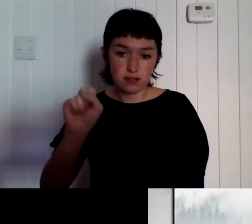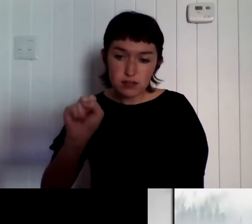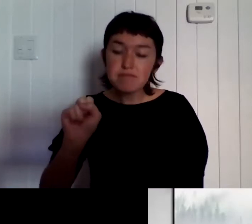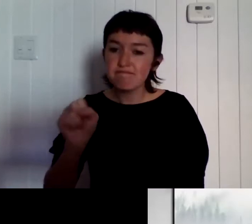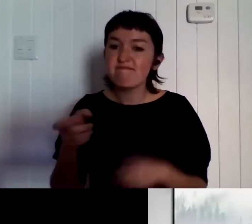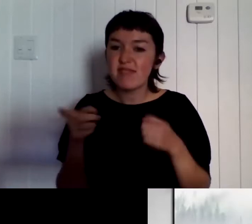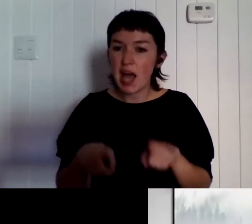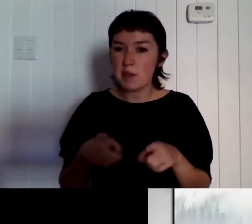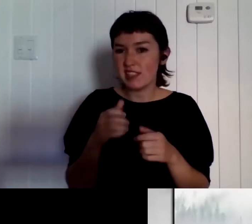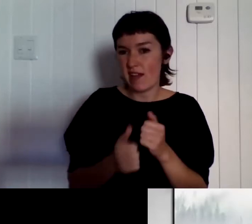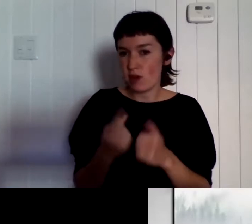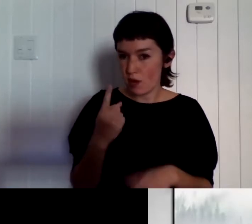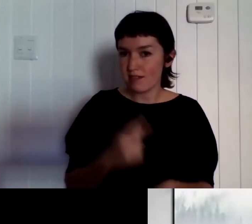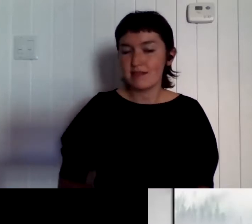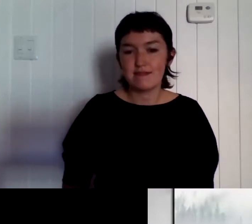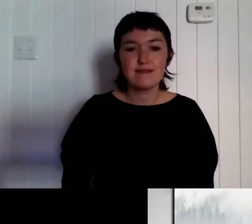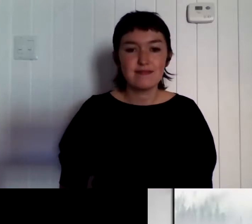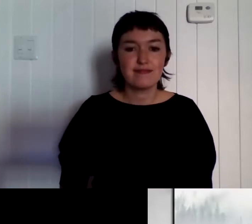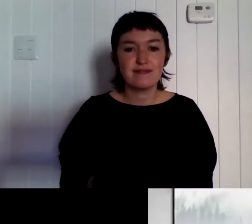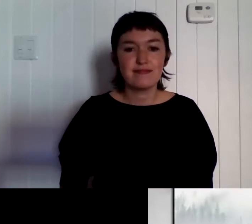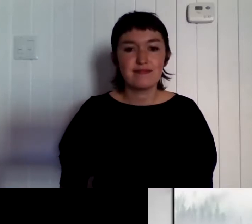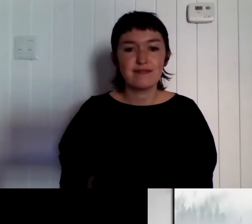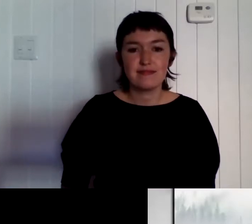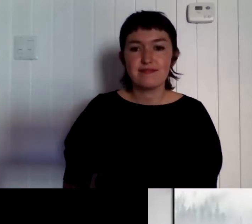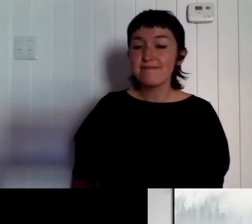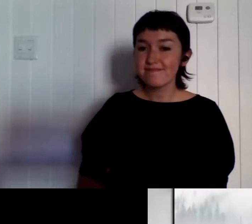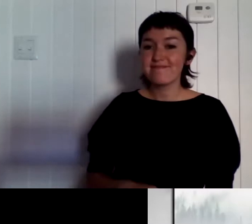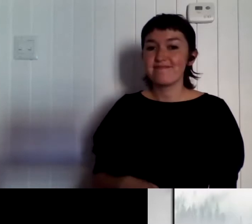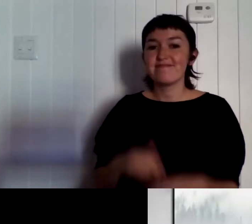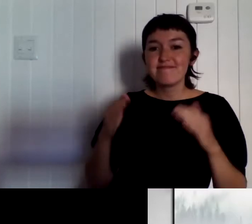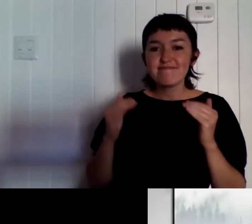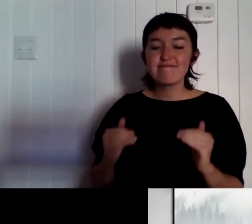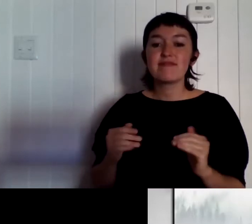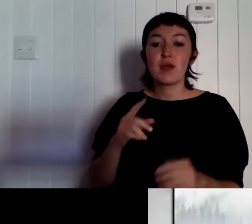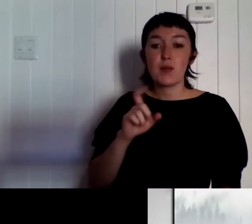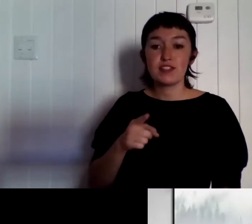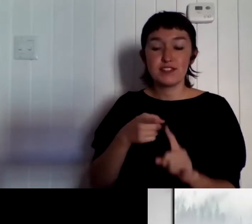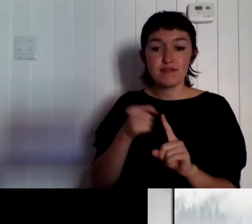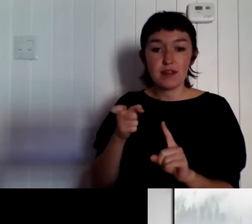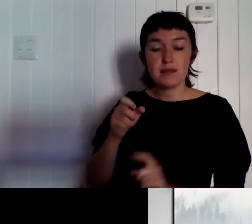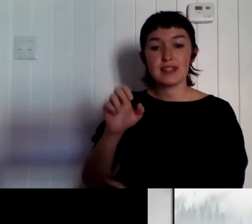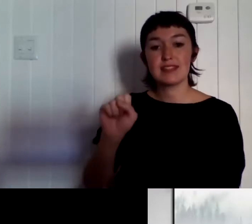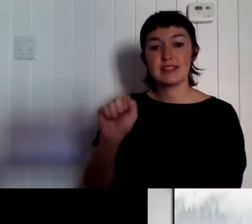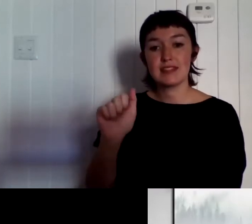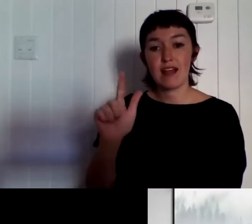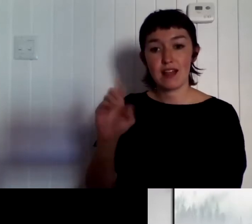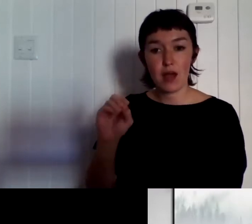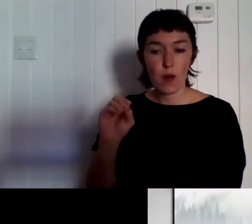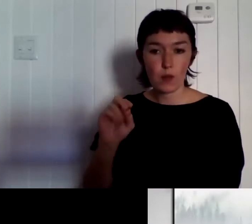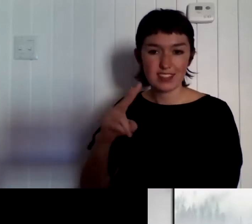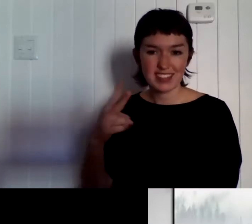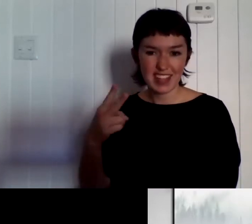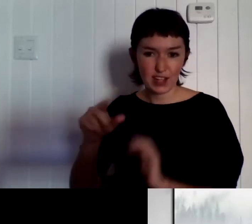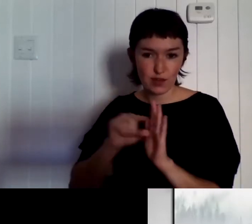to everybody as we age. All right, we've got a question somewhat related to that. Salo in second grade is asking